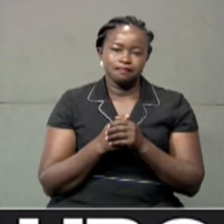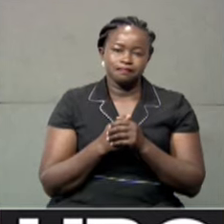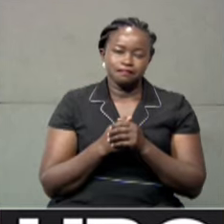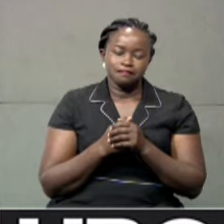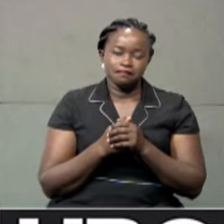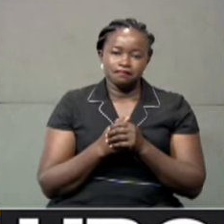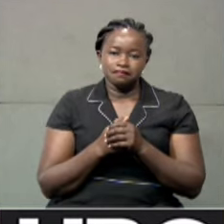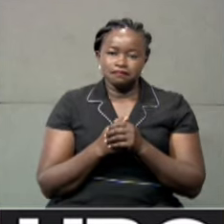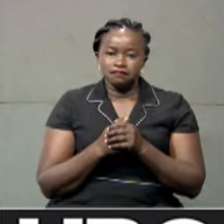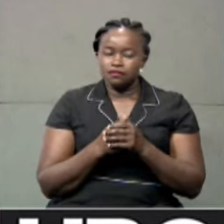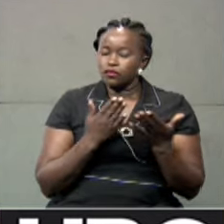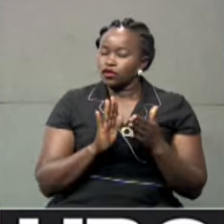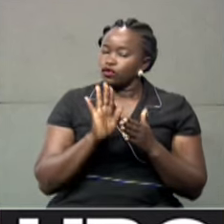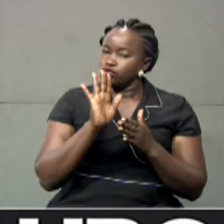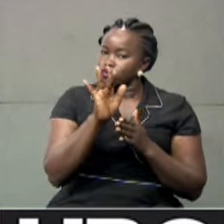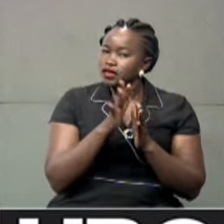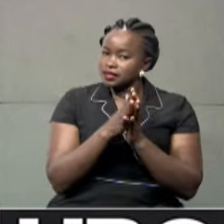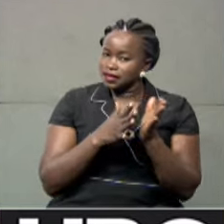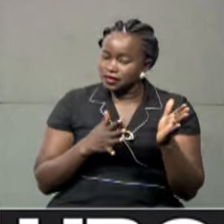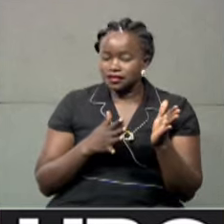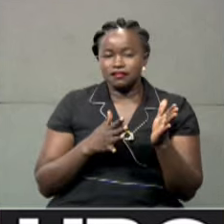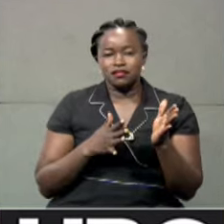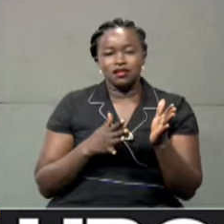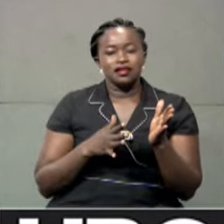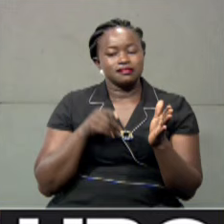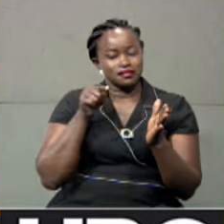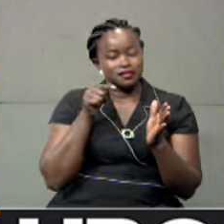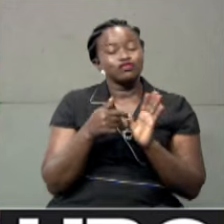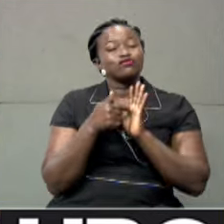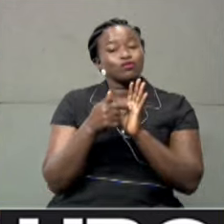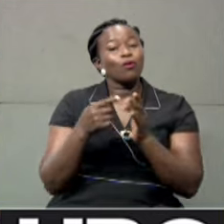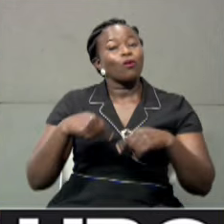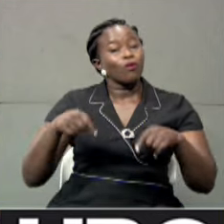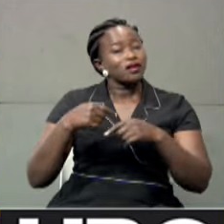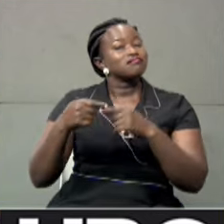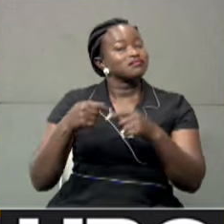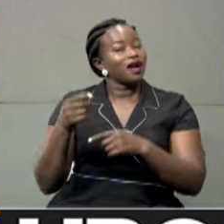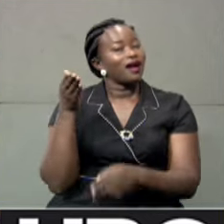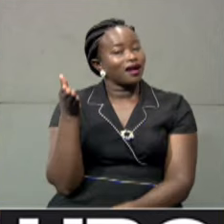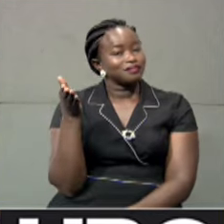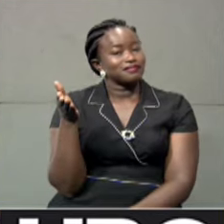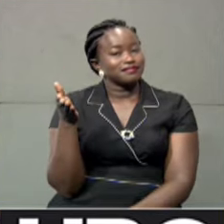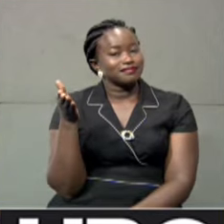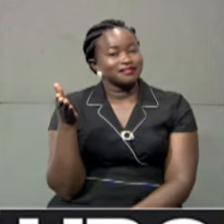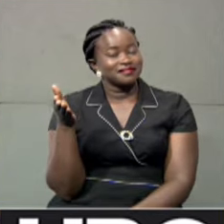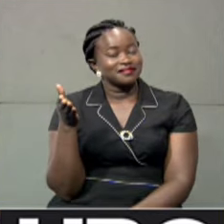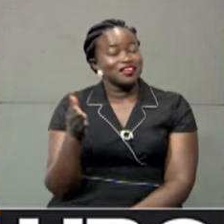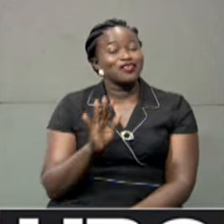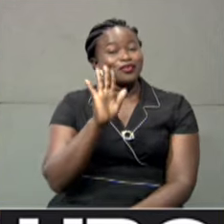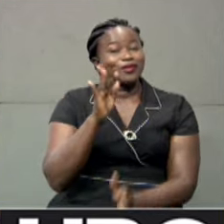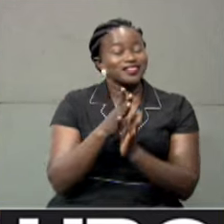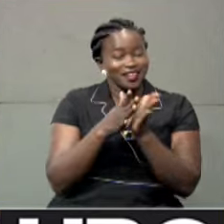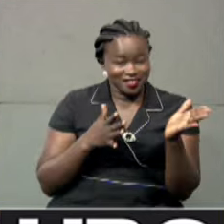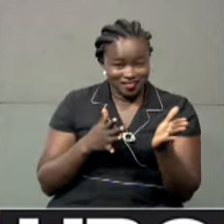Your Excellency, that is a sign that we are still there. Your Excellency and